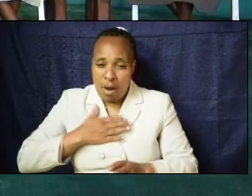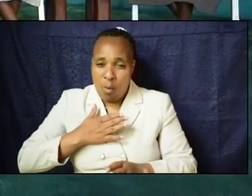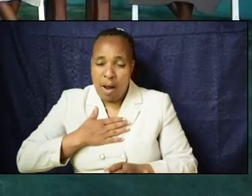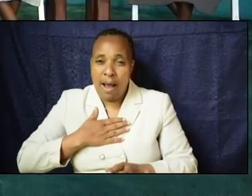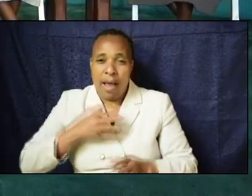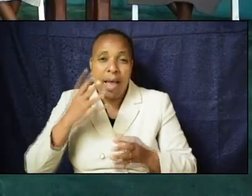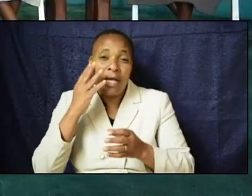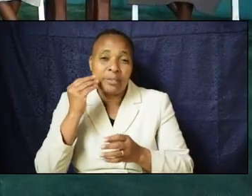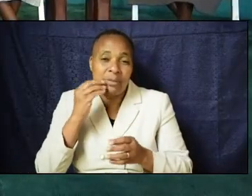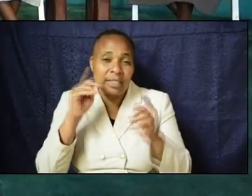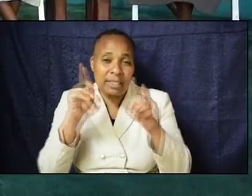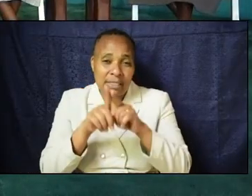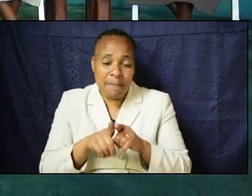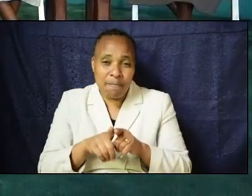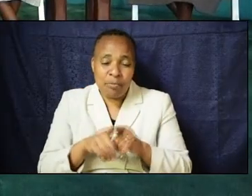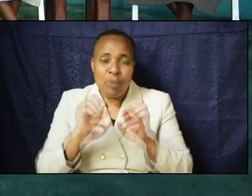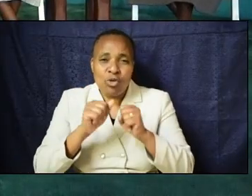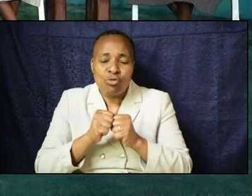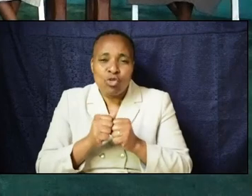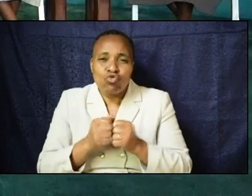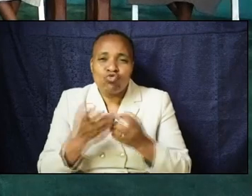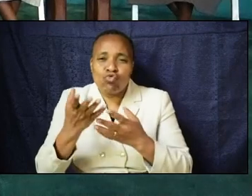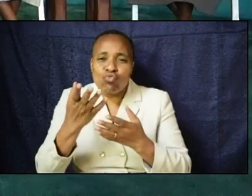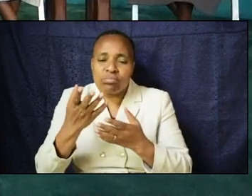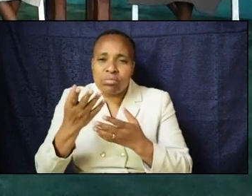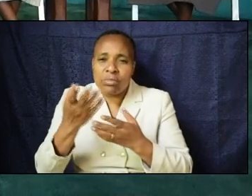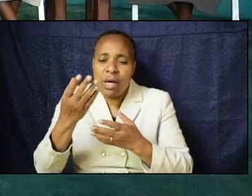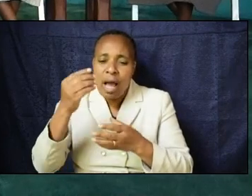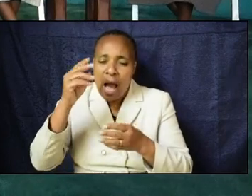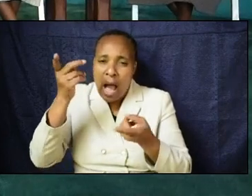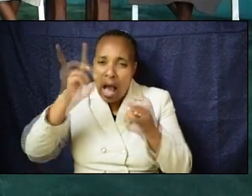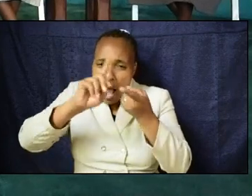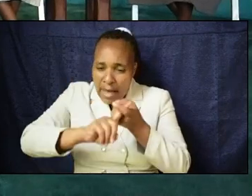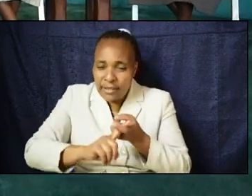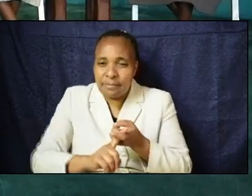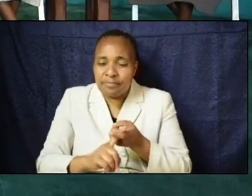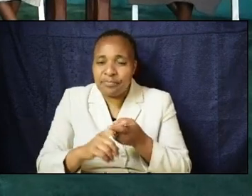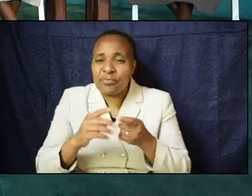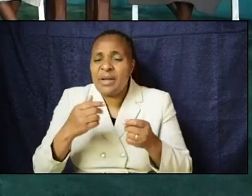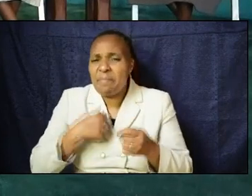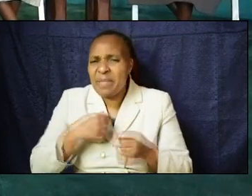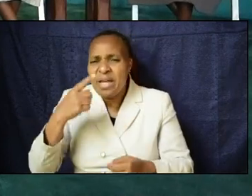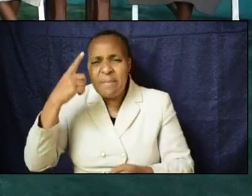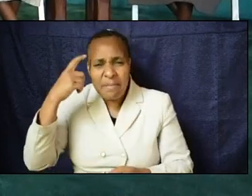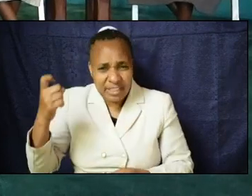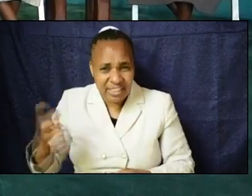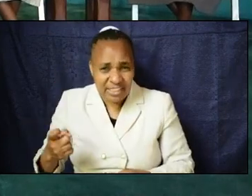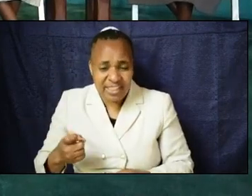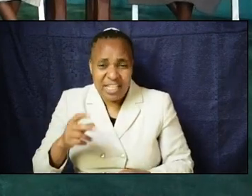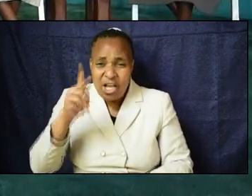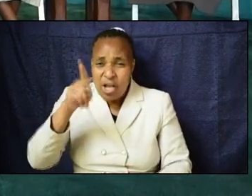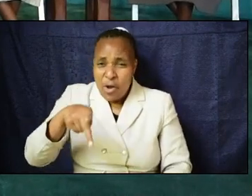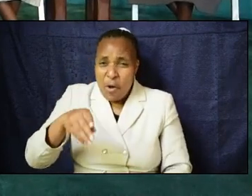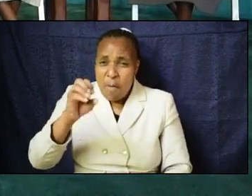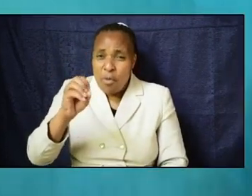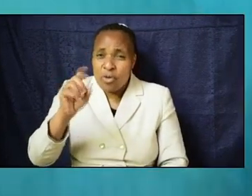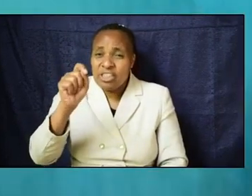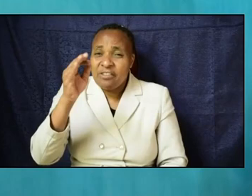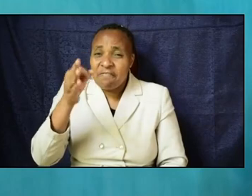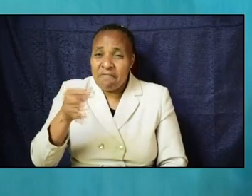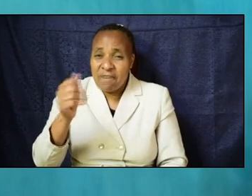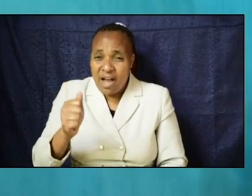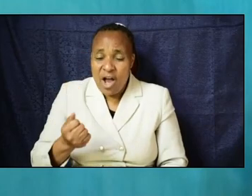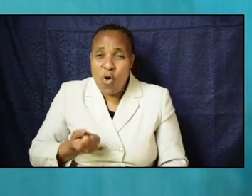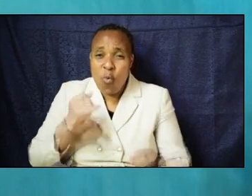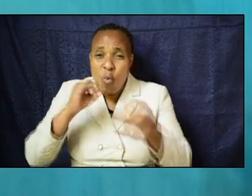amen. To cap it a bit, is I want us to just, I just imagine that Potiphar's wife must have